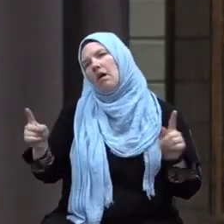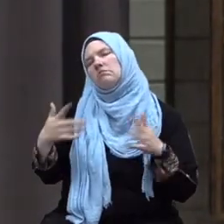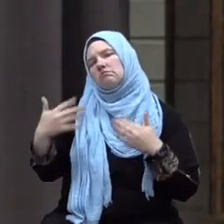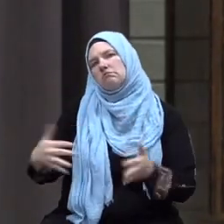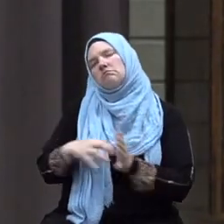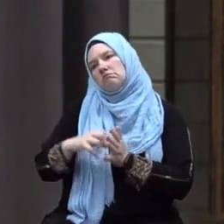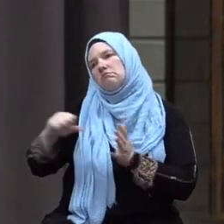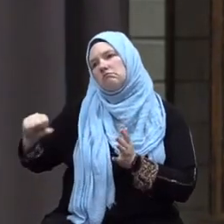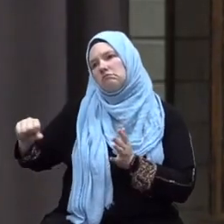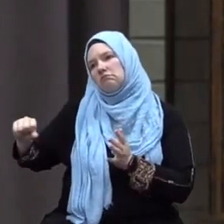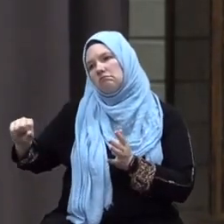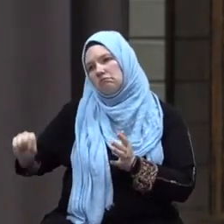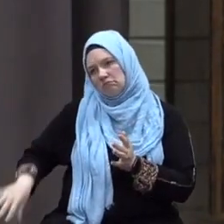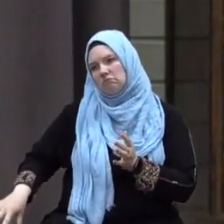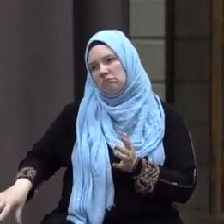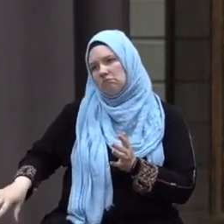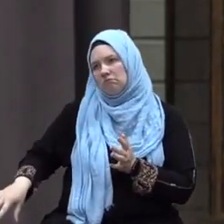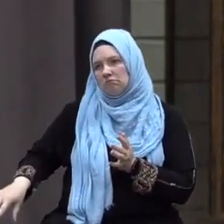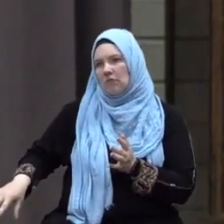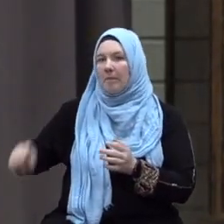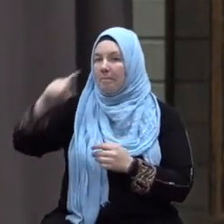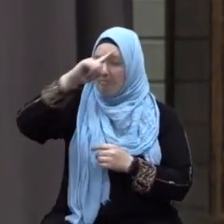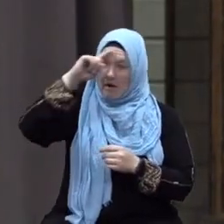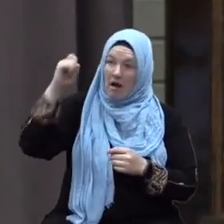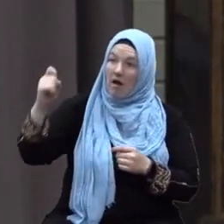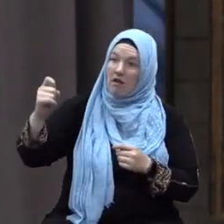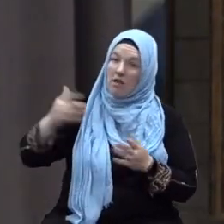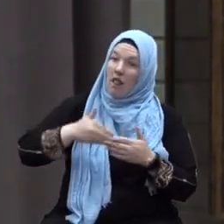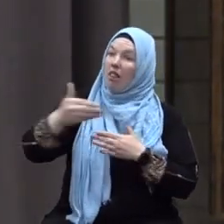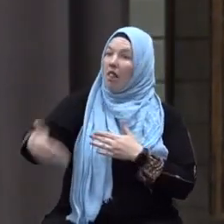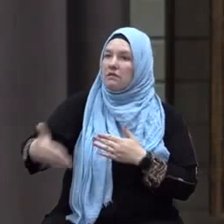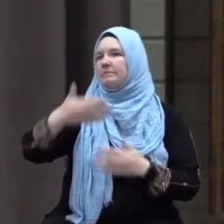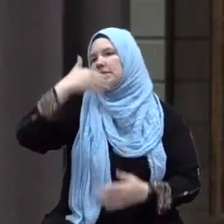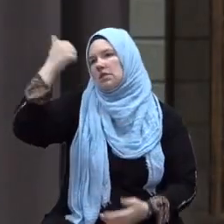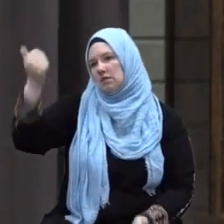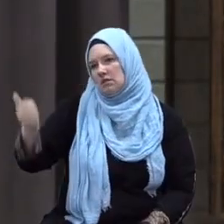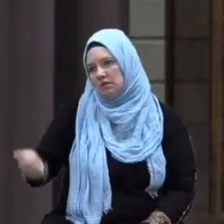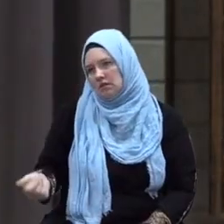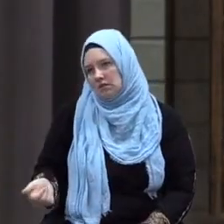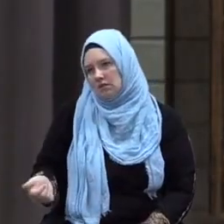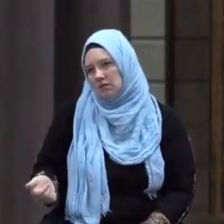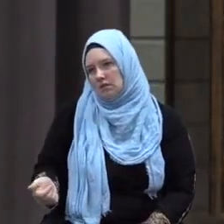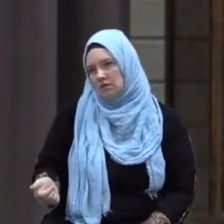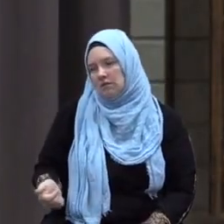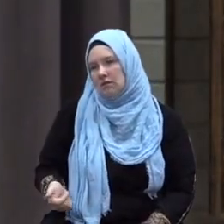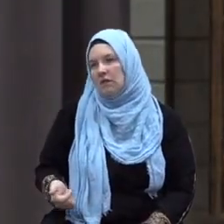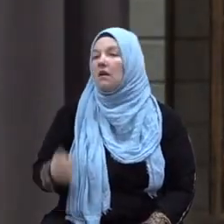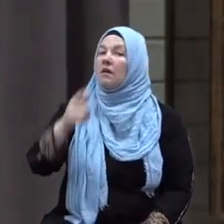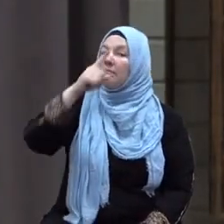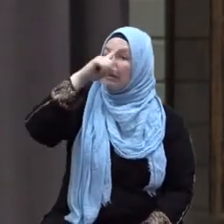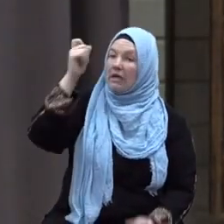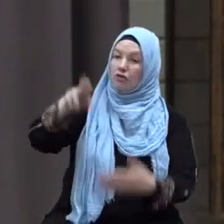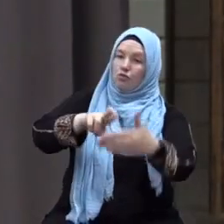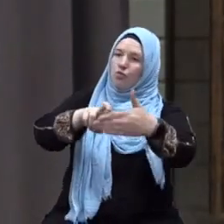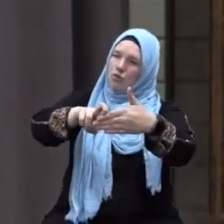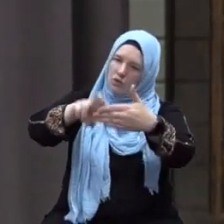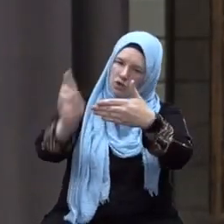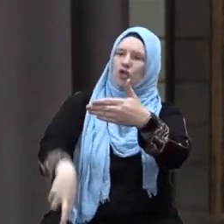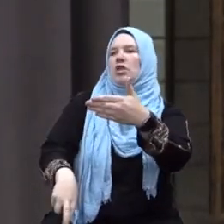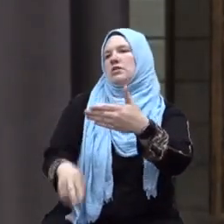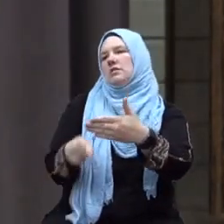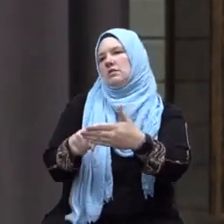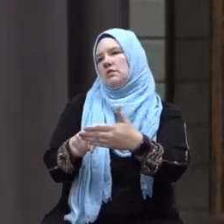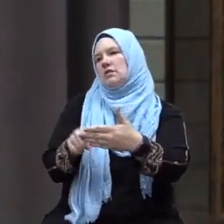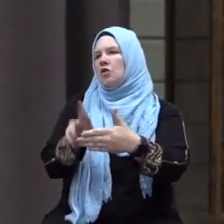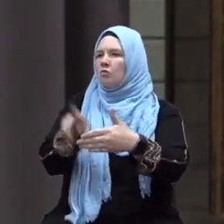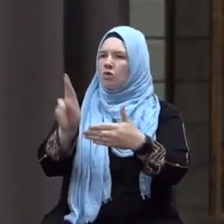that processes poison and pollutants in your body. But you get rid of it. Why? The value of